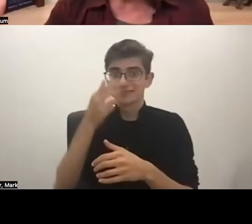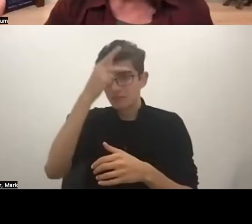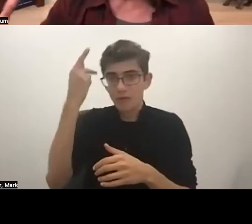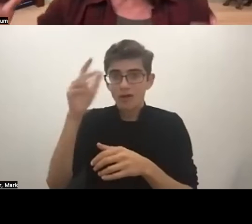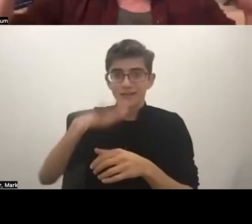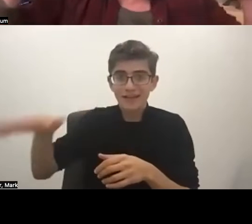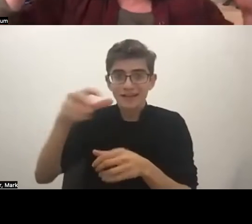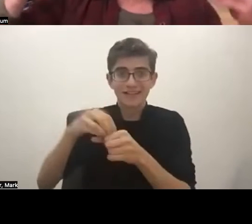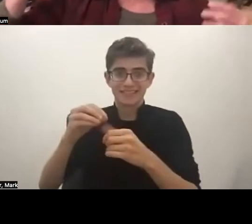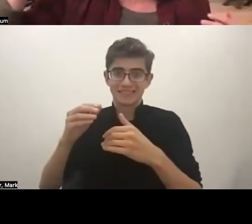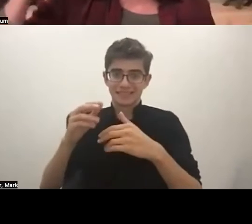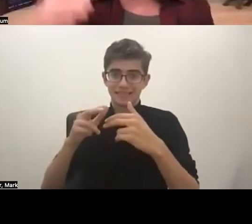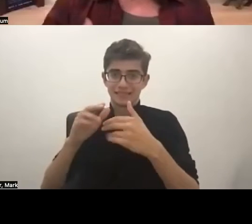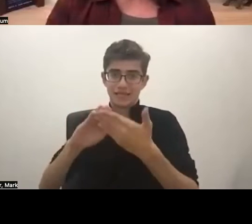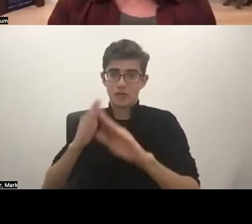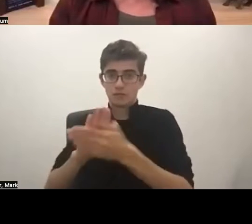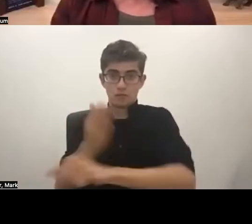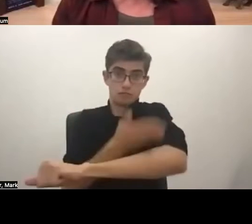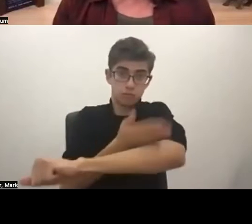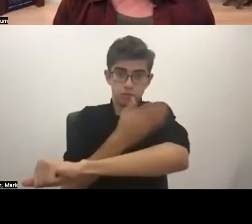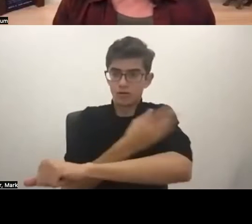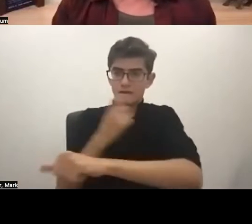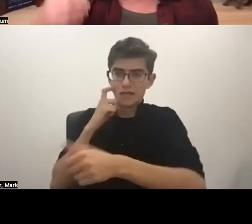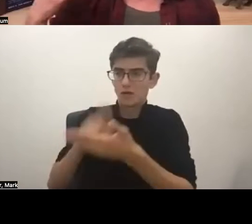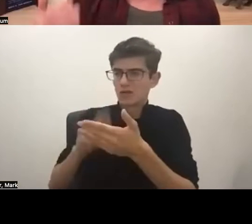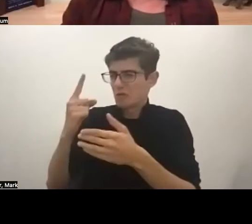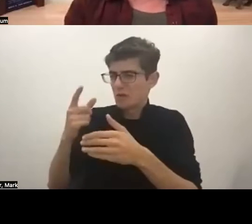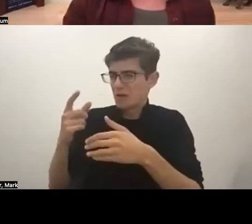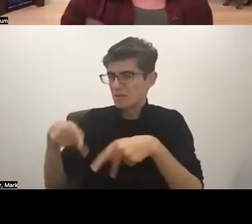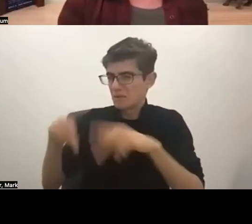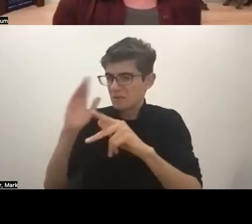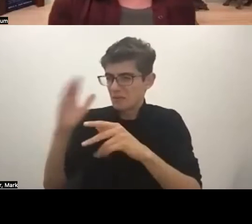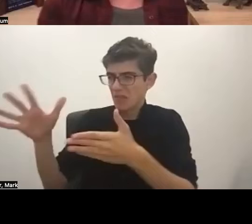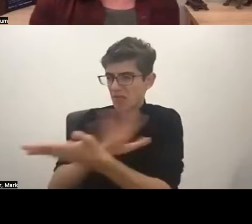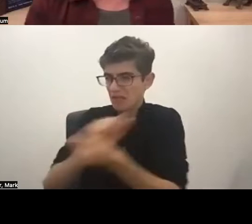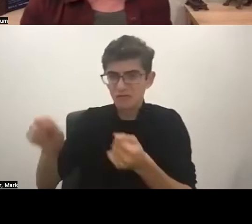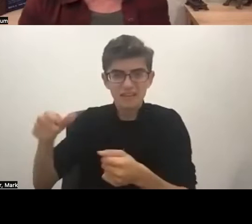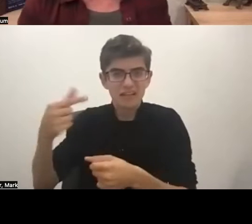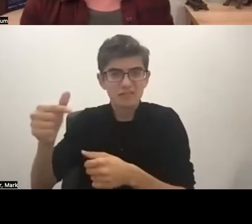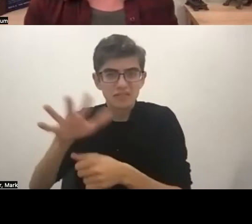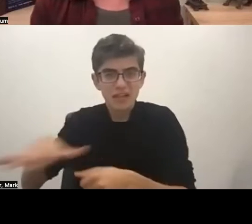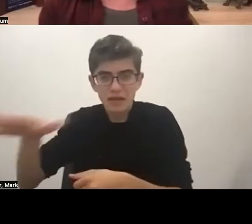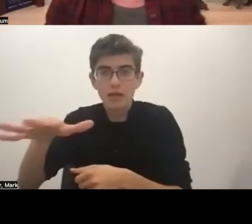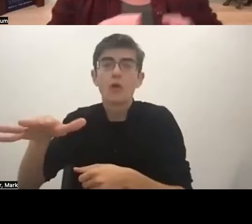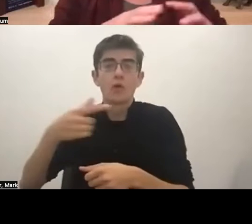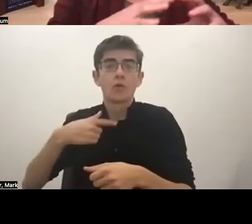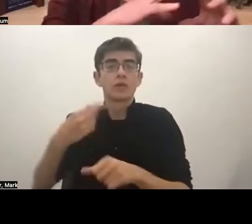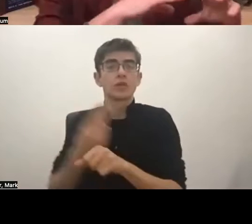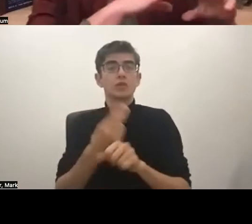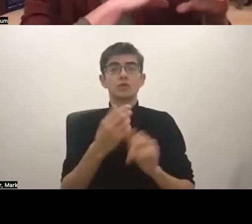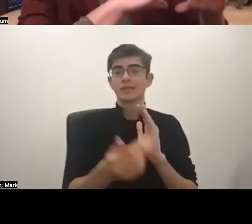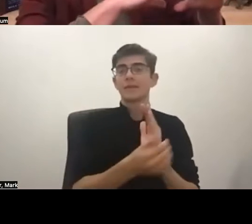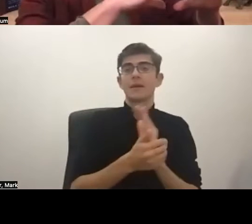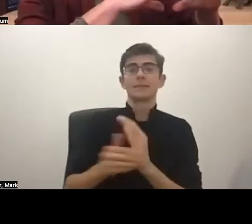urbanizing town. The Green Amendment, we have relied upon the Green Amendment, again, we, the Delaware Riverkeeper Network, to